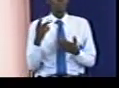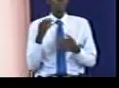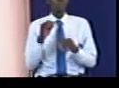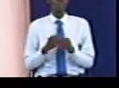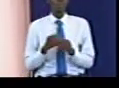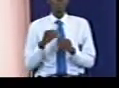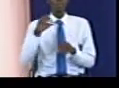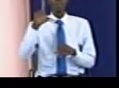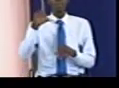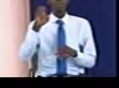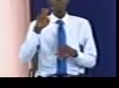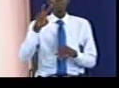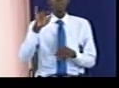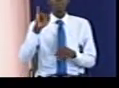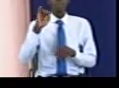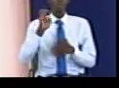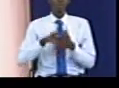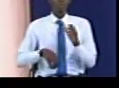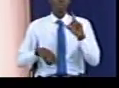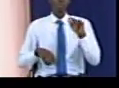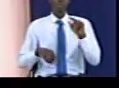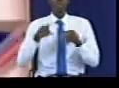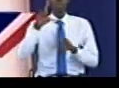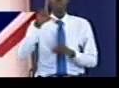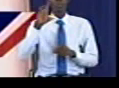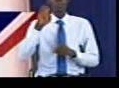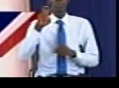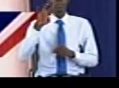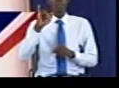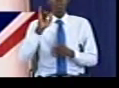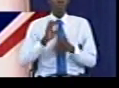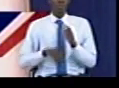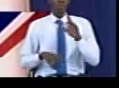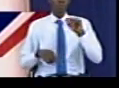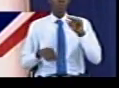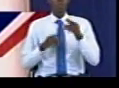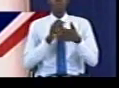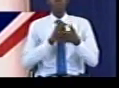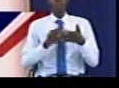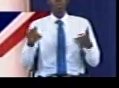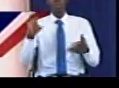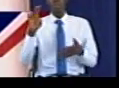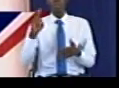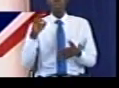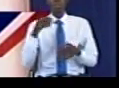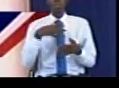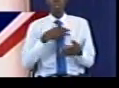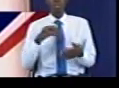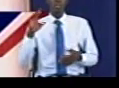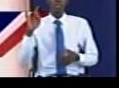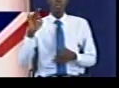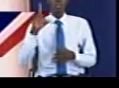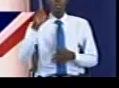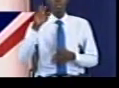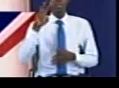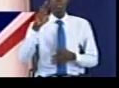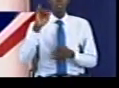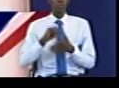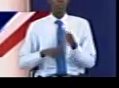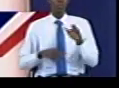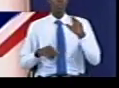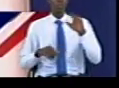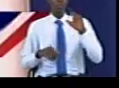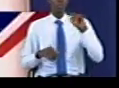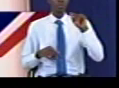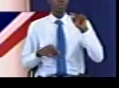Leviticus chapter 20. Leviticus chapter 20, I'm reading from verses 7 and 8. Leviticus chapter 20, and we're reading